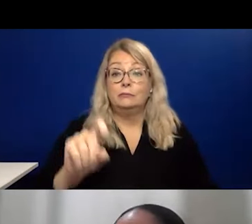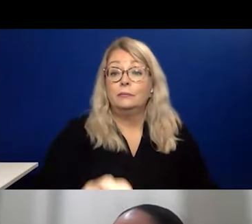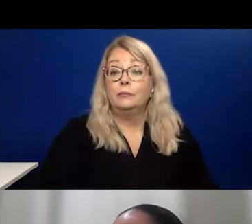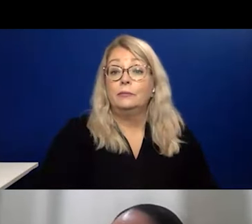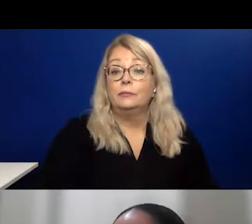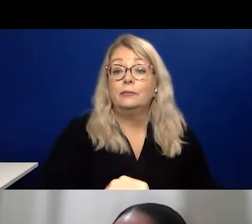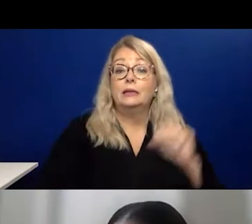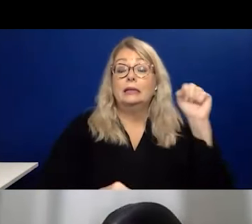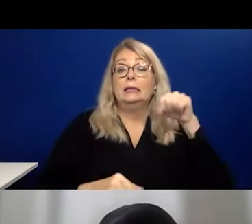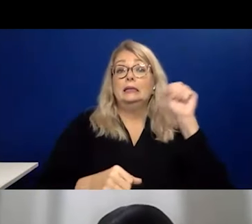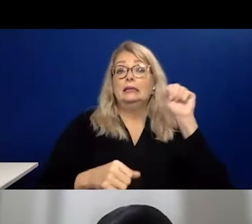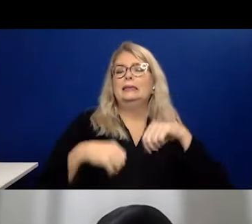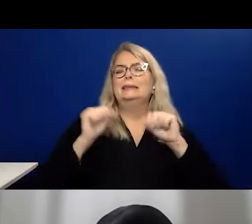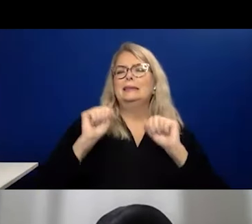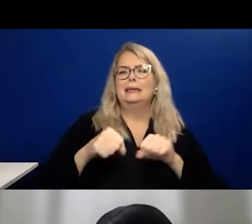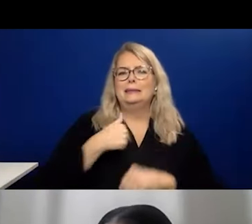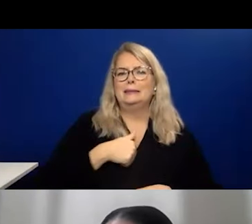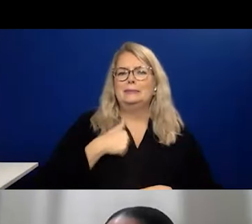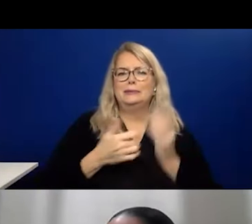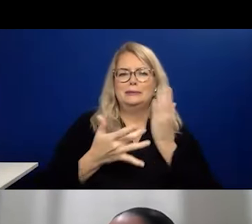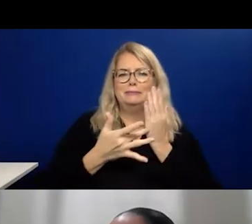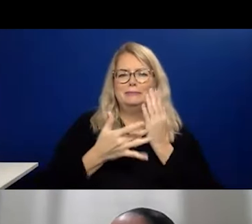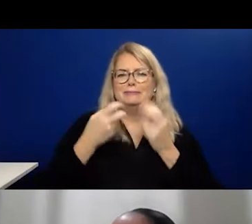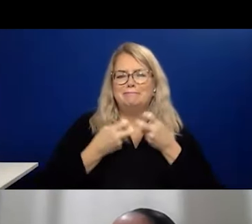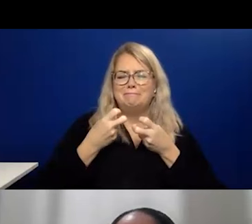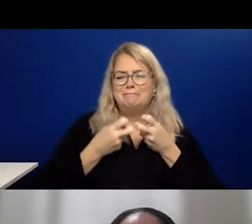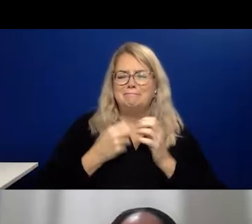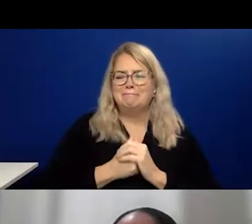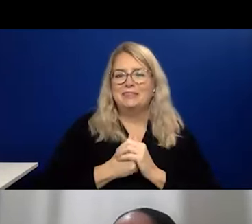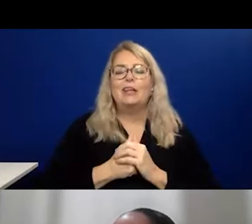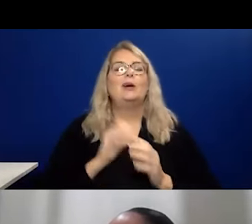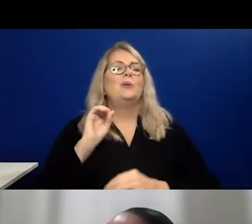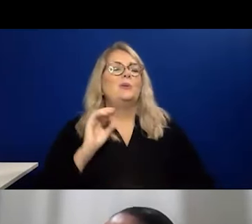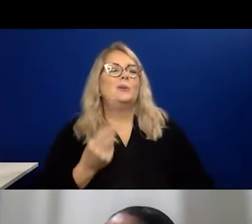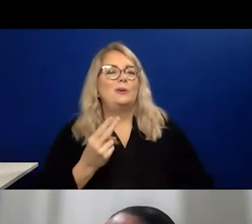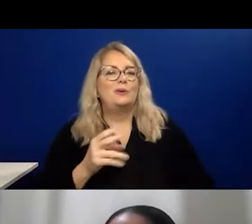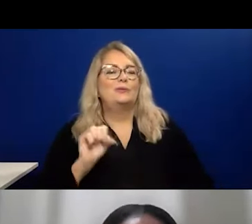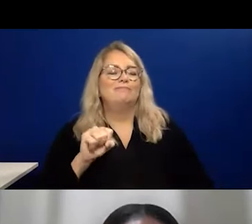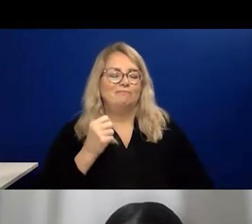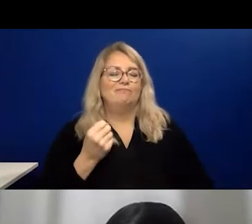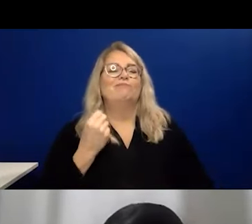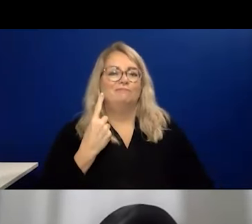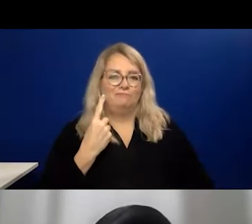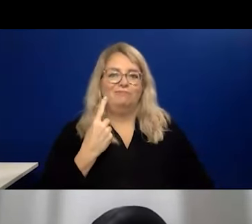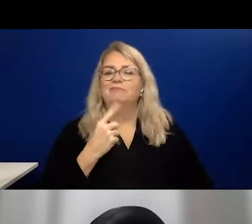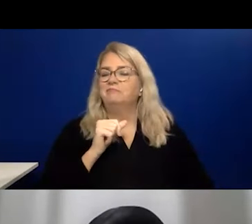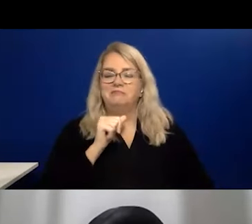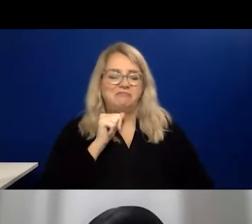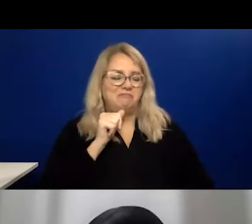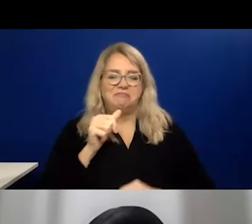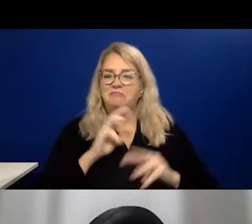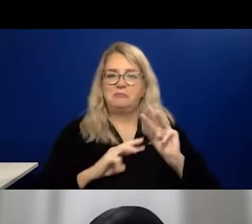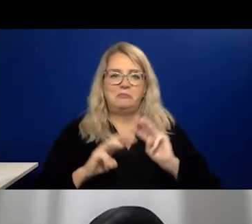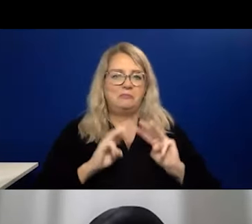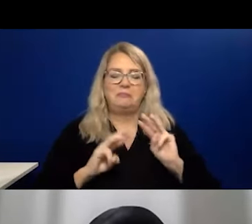Yes, I can. I'm sorry, having little technology issues. Oh, that's yes. Not to worry, not to worry. Yeah. A little